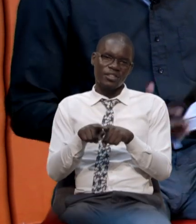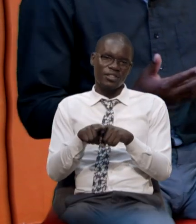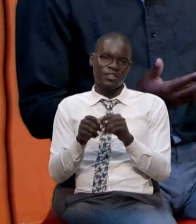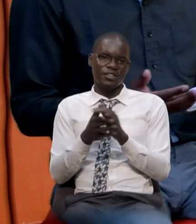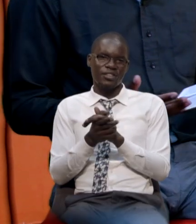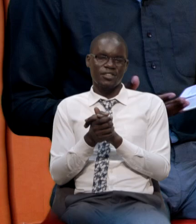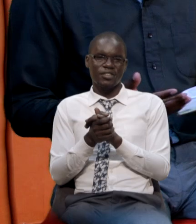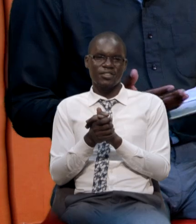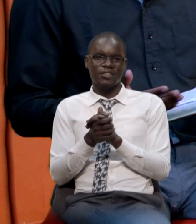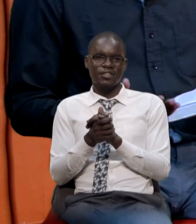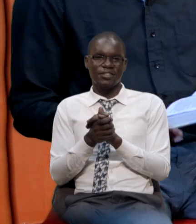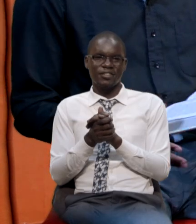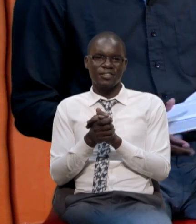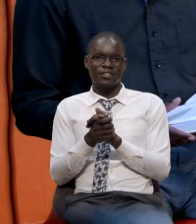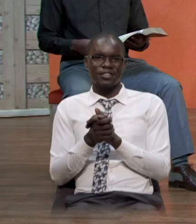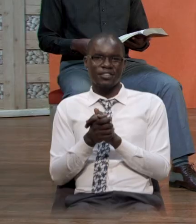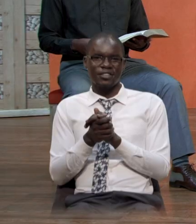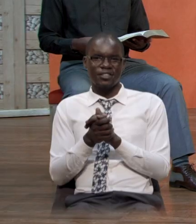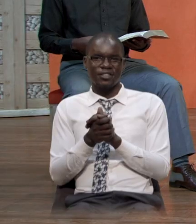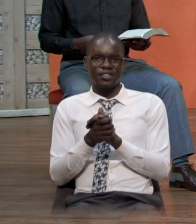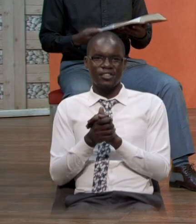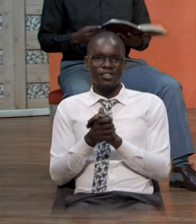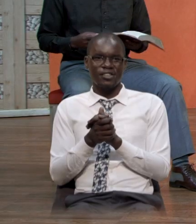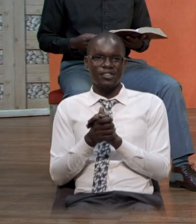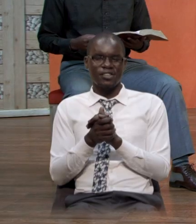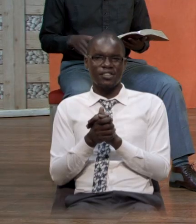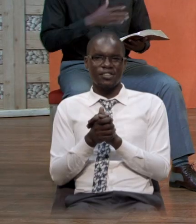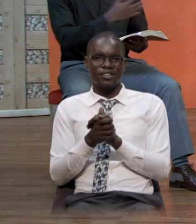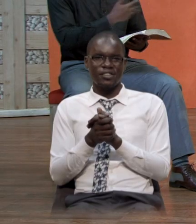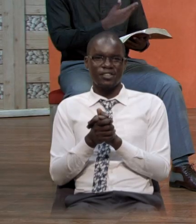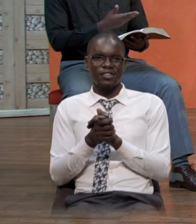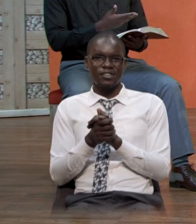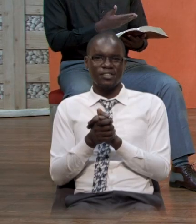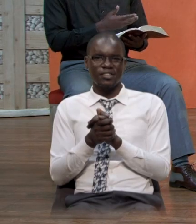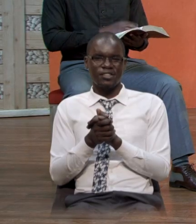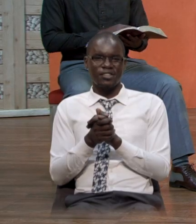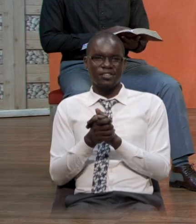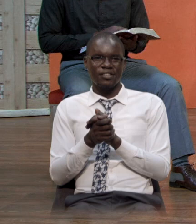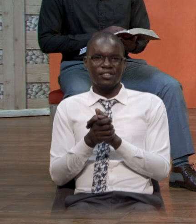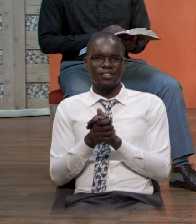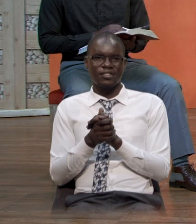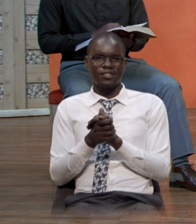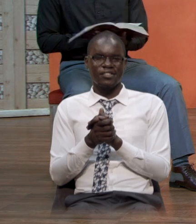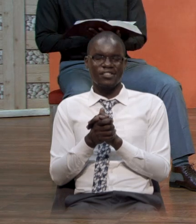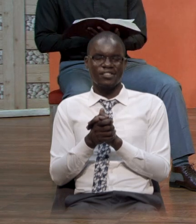Yeah, the one who began. But you began almost at the same time, so. So we both won. You are a gentleman.